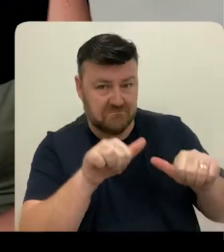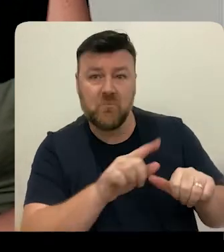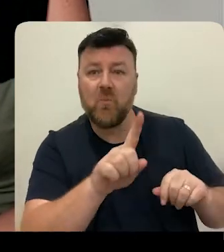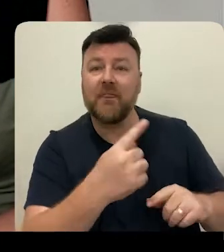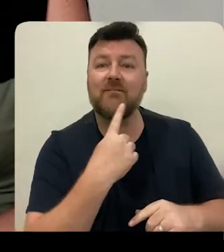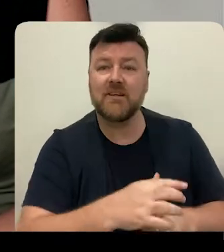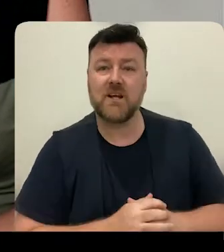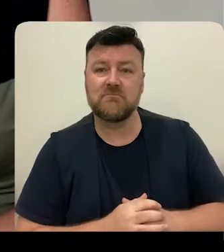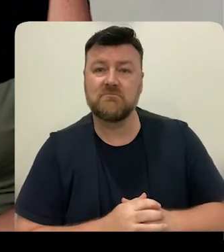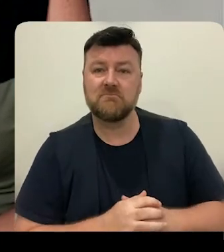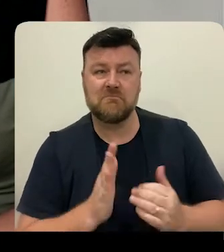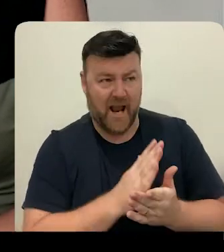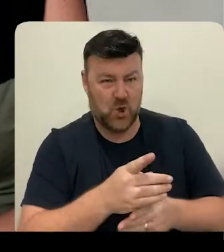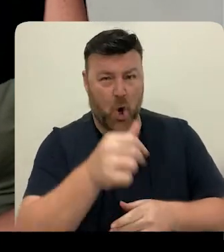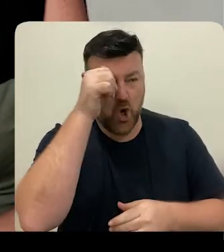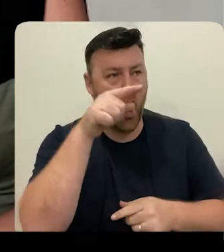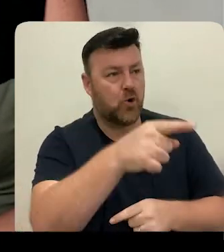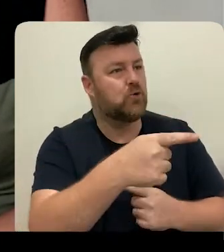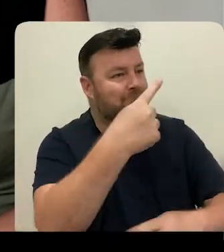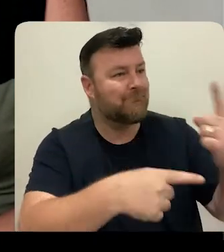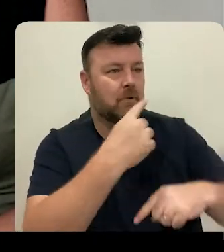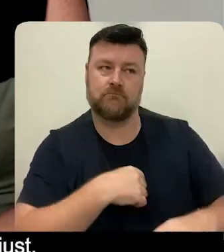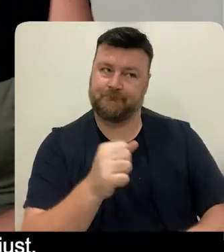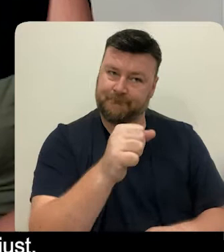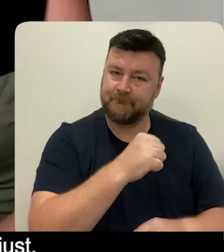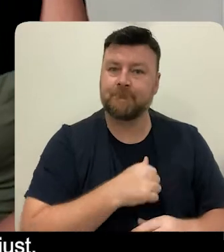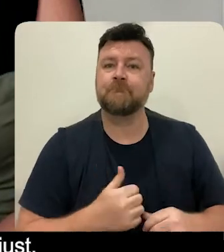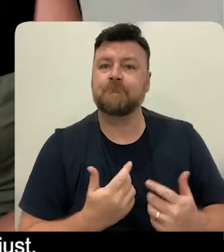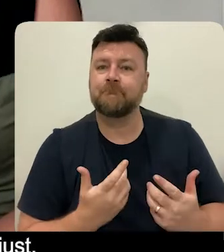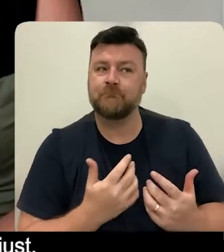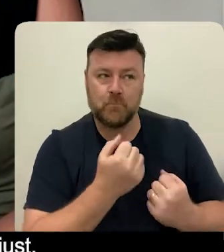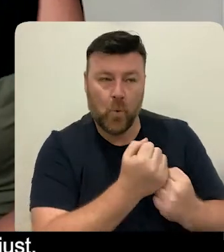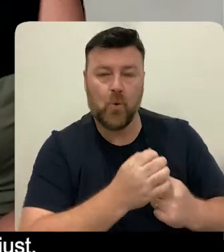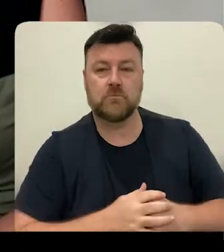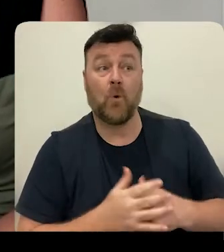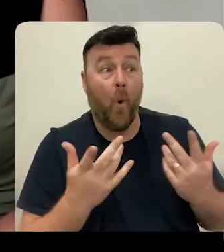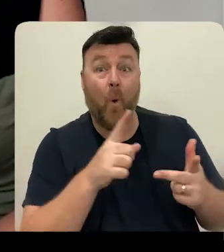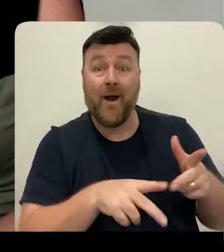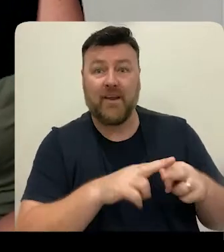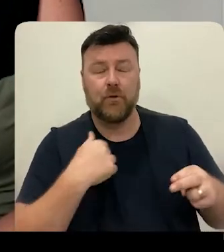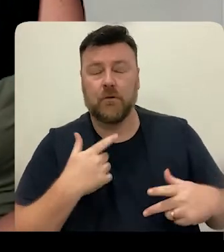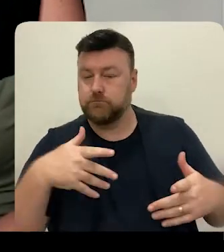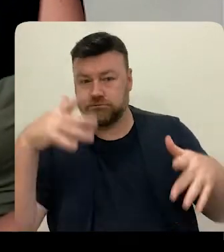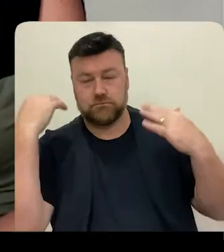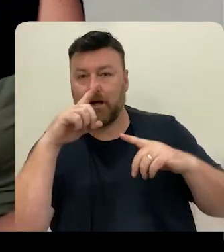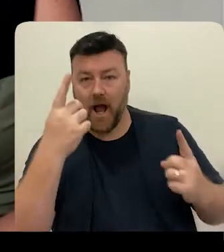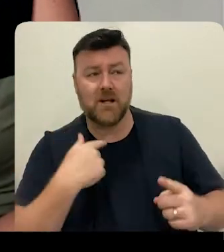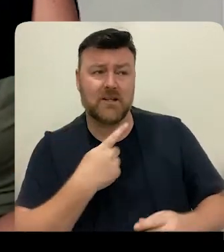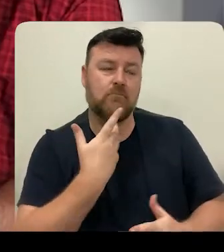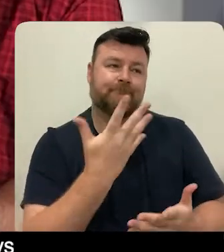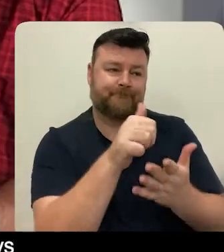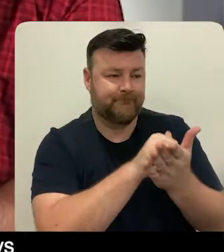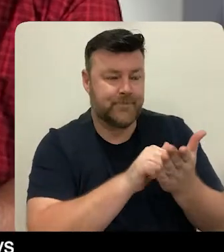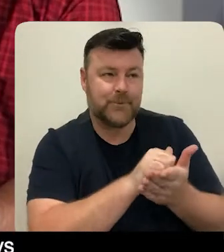saying, showing you've heard what they've said. Even if you feel unable to deal with it, might be just, look, I'm really sorry to hear